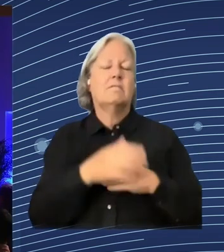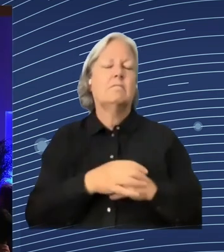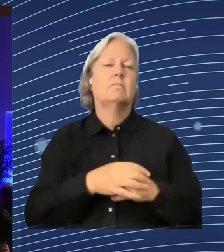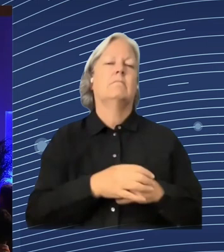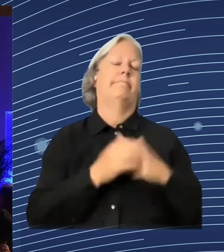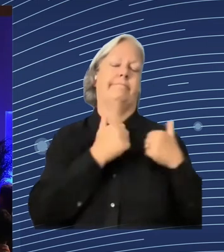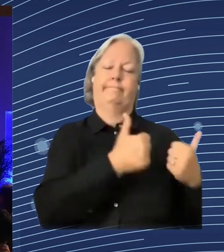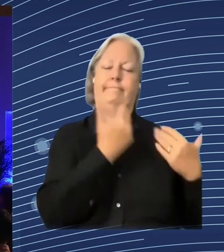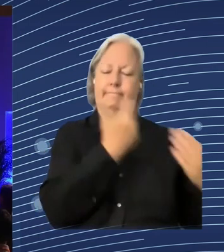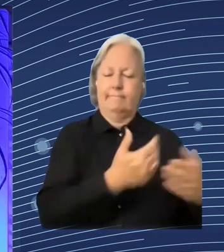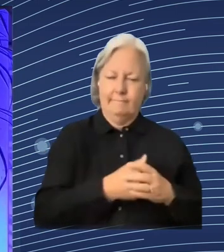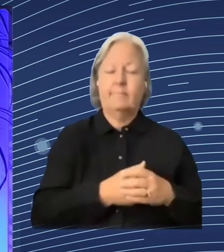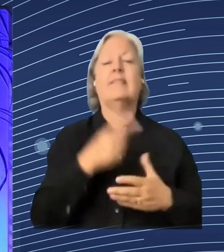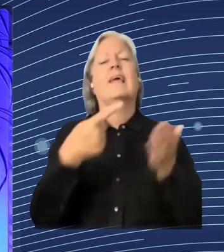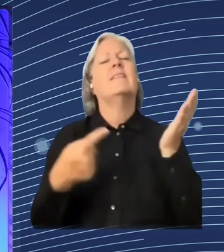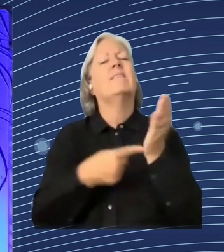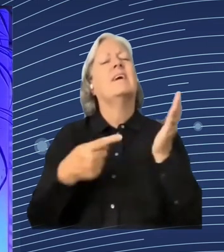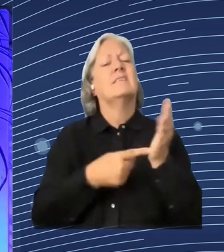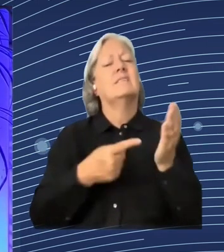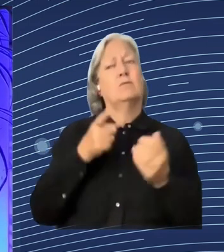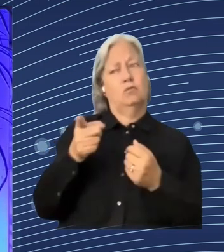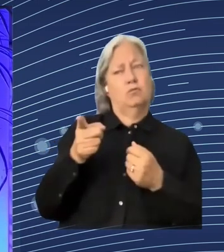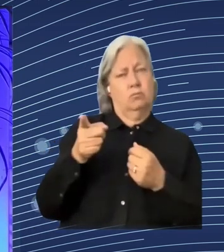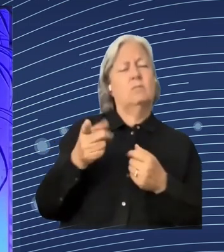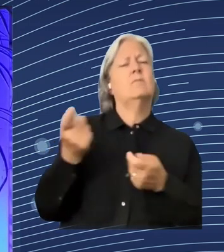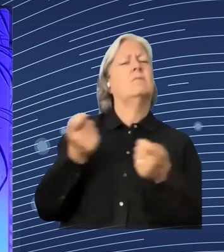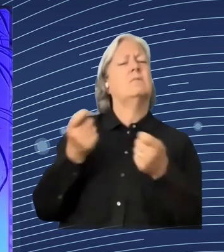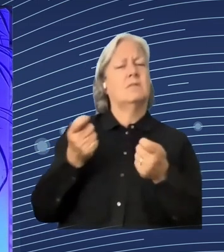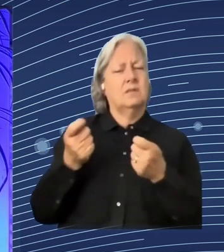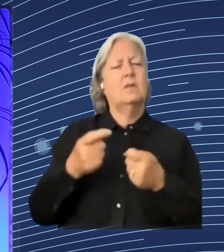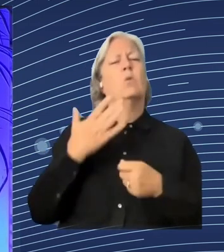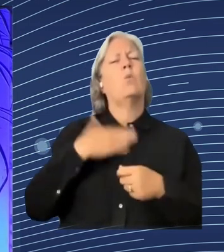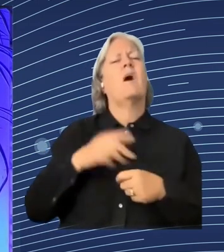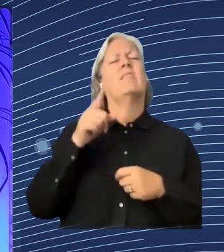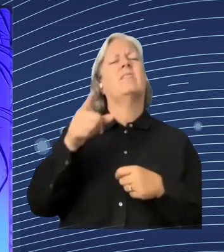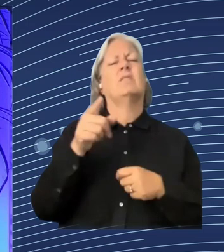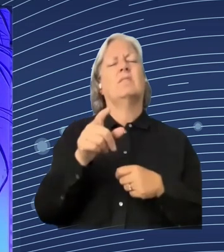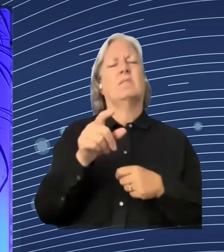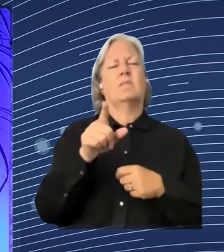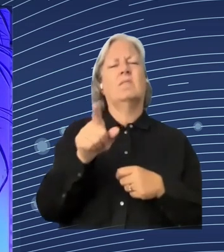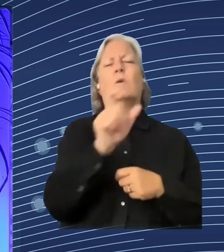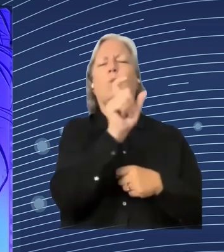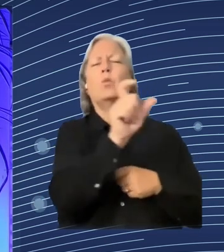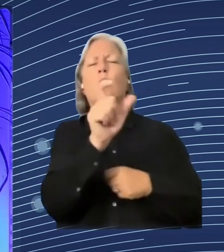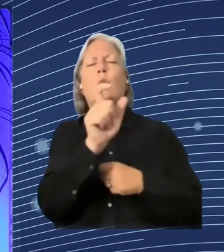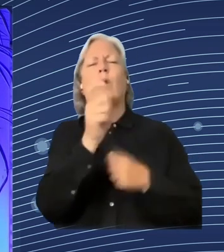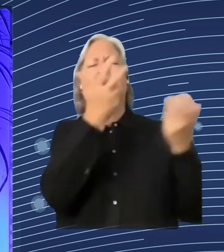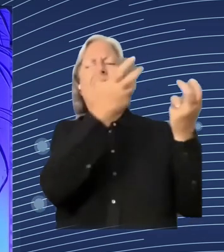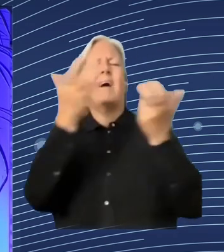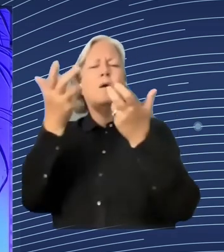the tech team to show us the word cloud question. to wrap up the discussion.